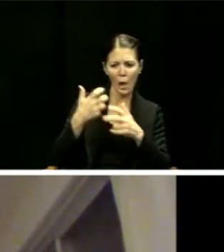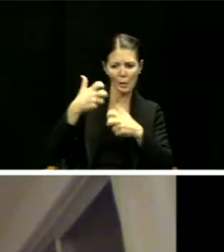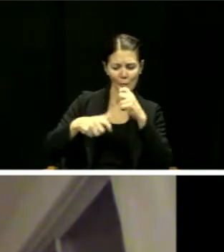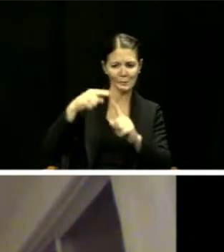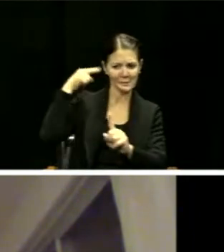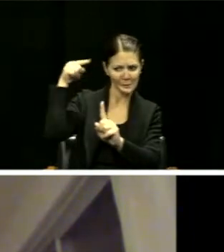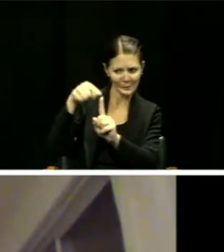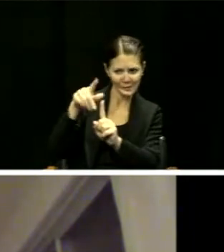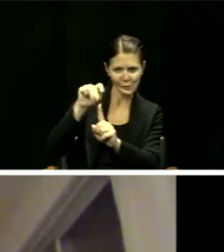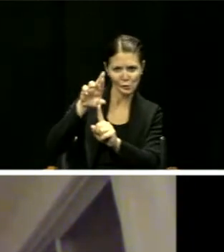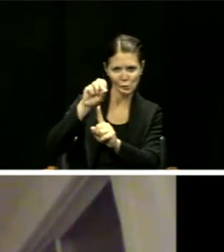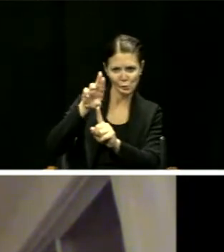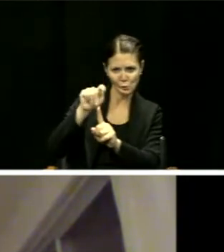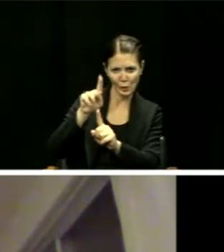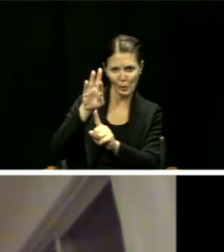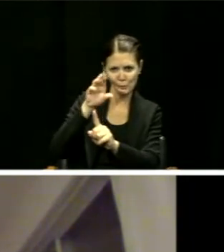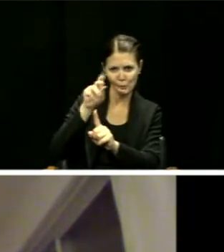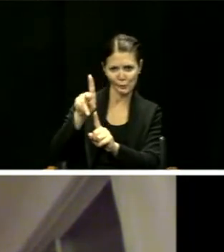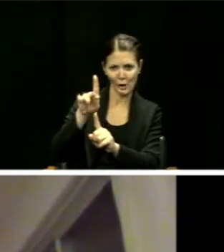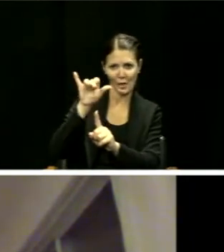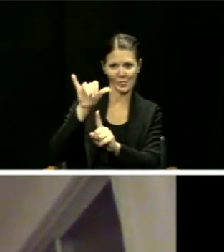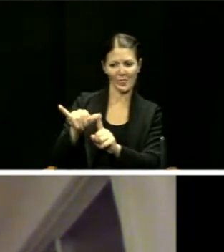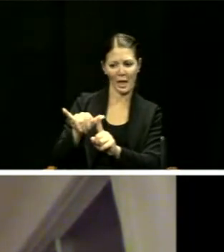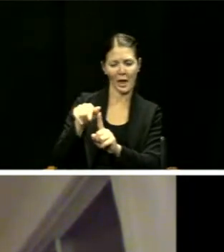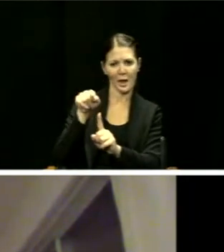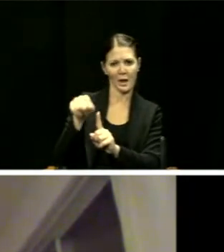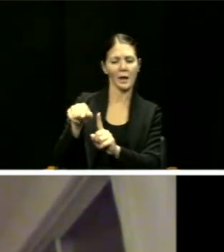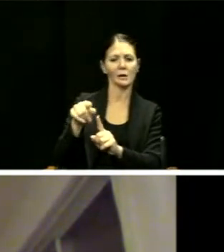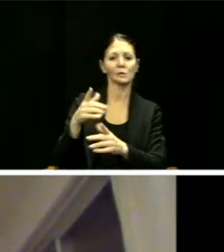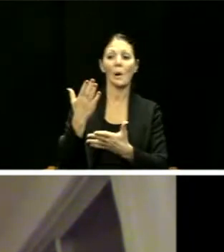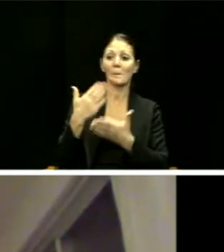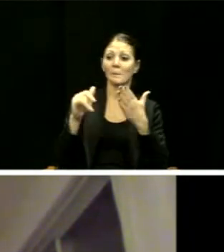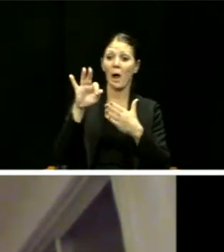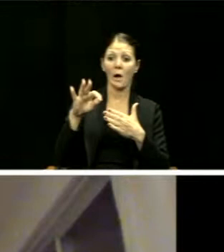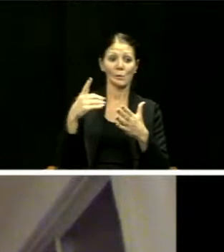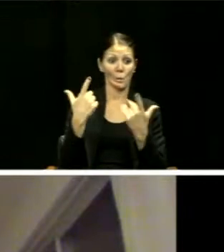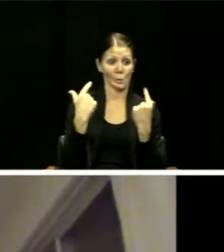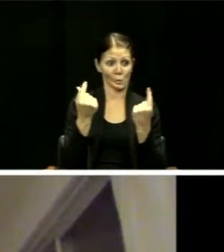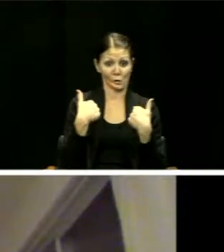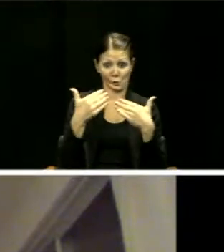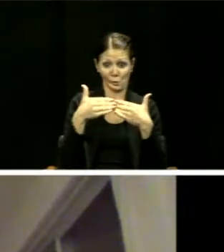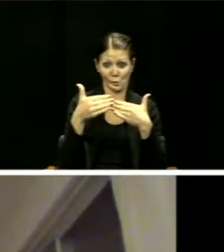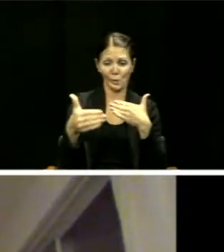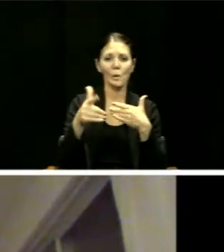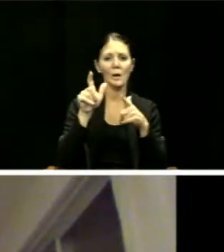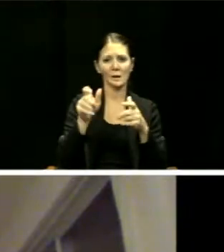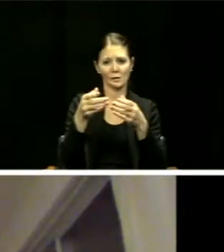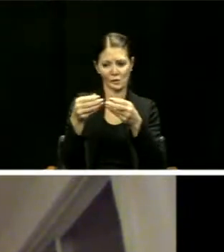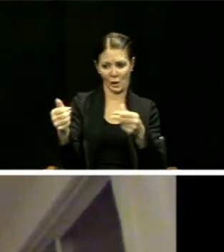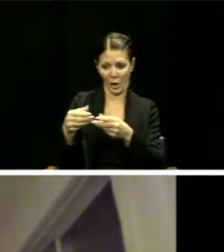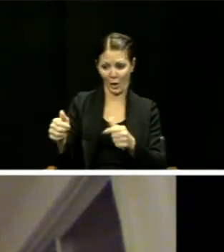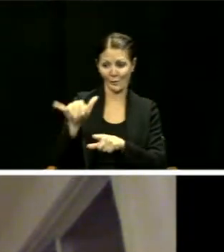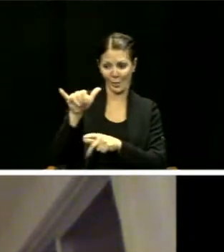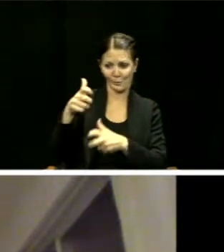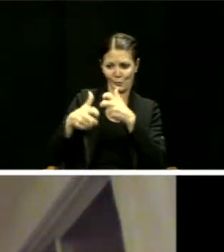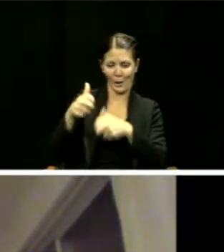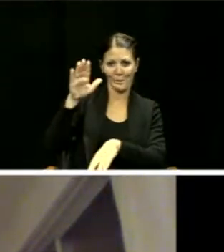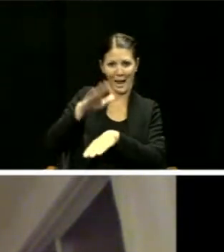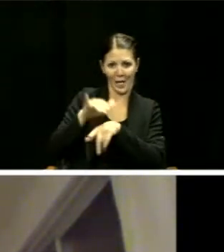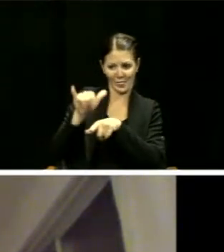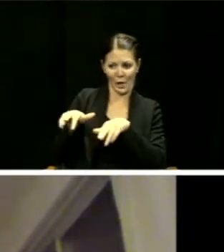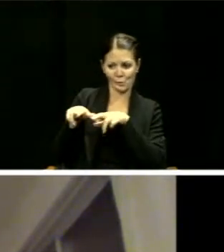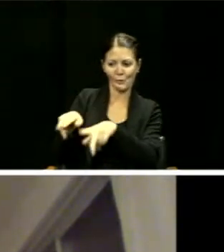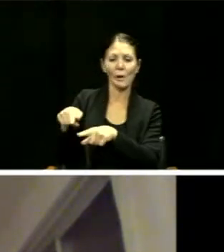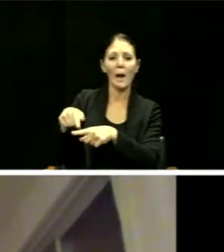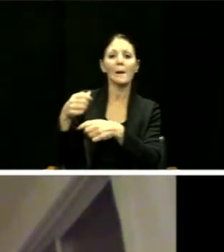it, with the culverts that are conveying Trout Brook. So part of what would be moved forward is to resolve those bottlenecks on Trout Brook that would then allow